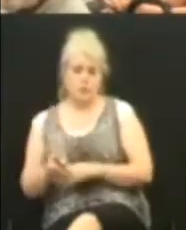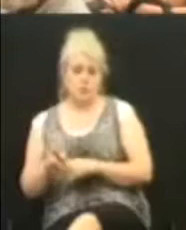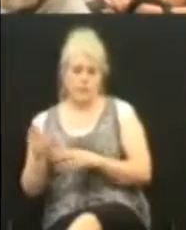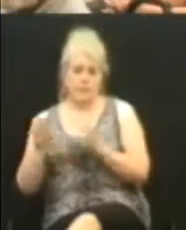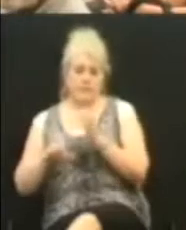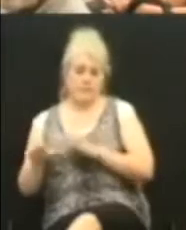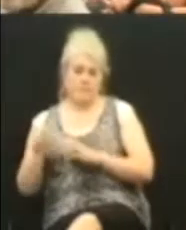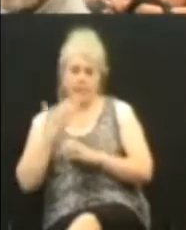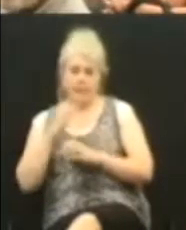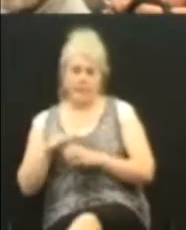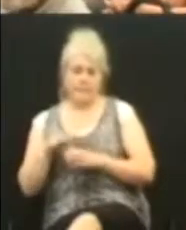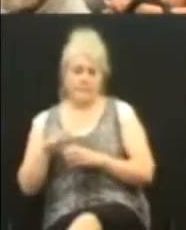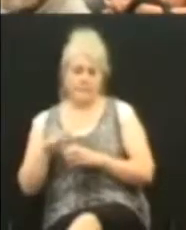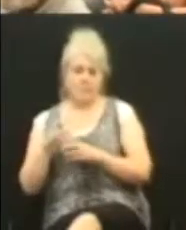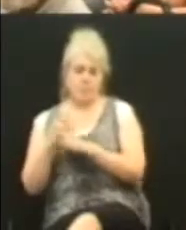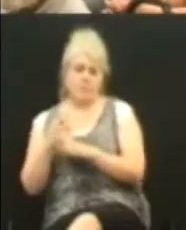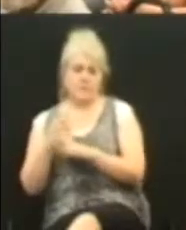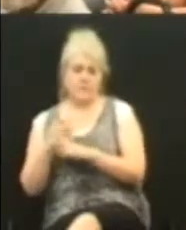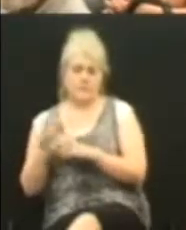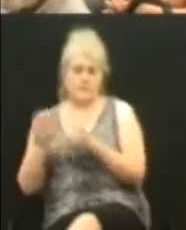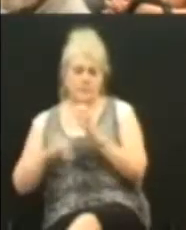Otter, instead of